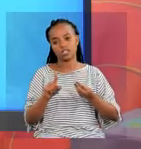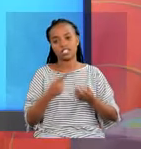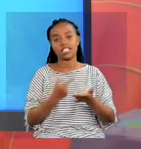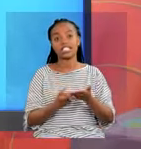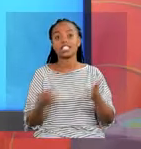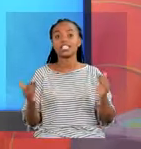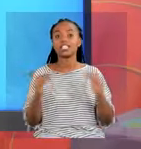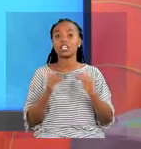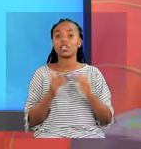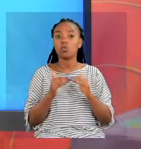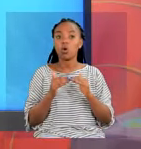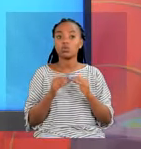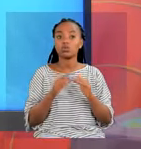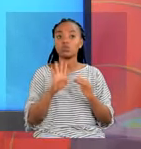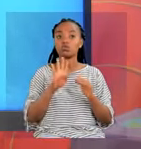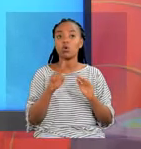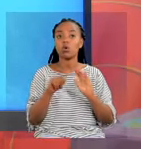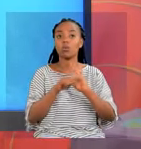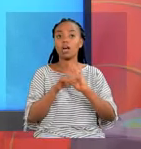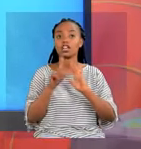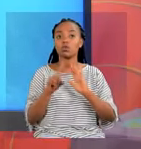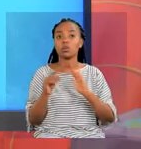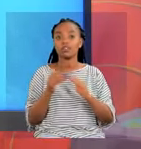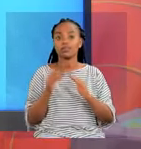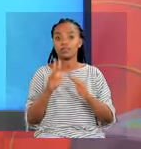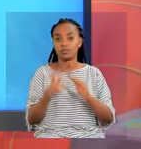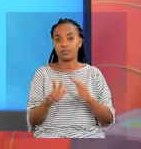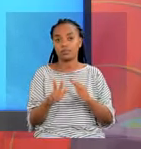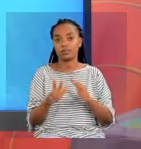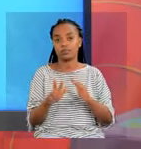This is equal to 4 minus 1 is 3.